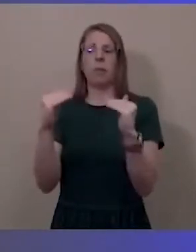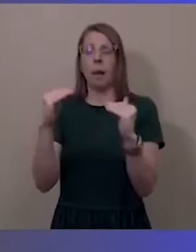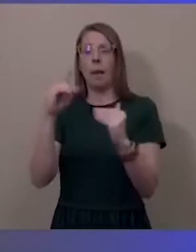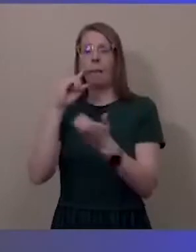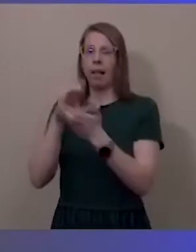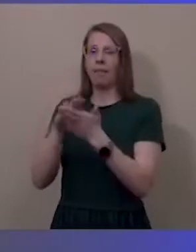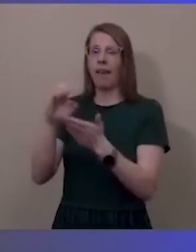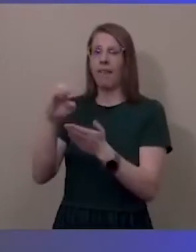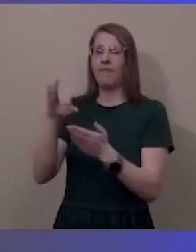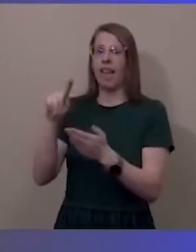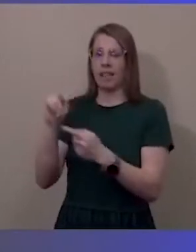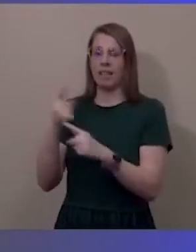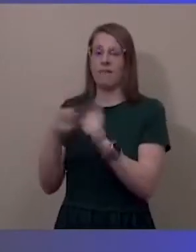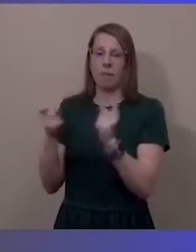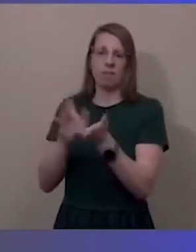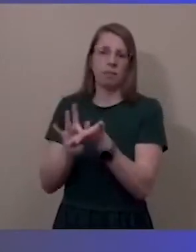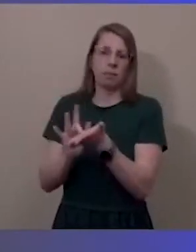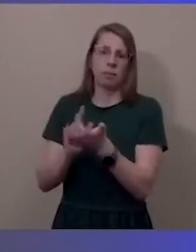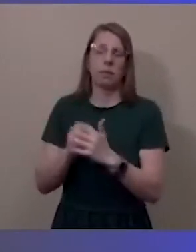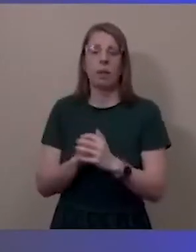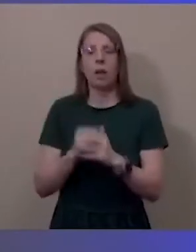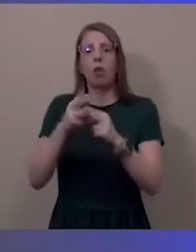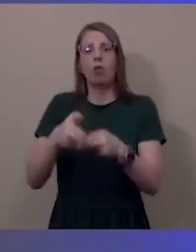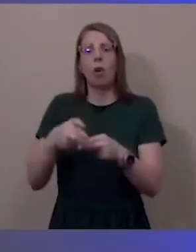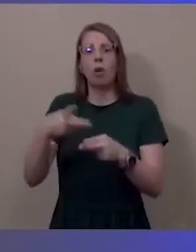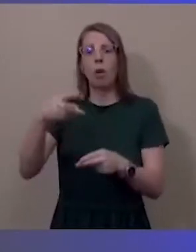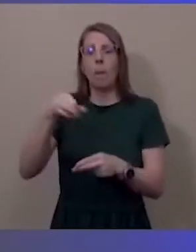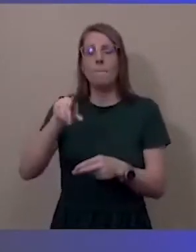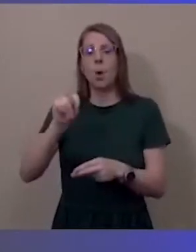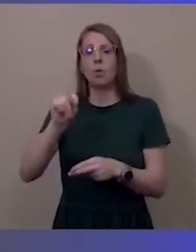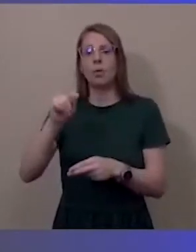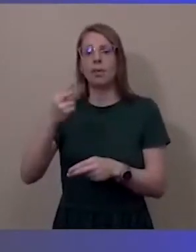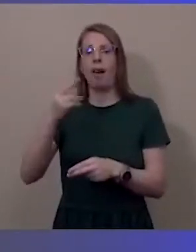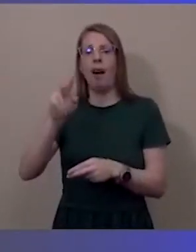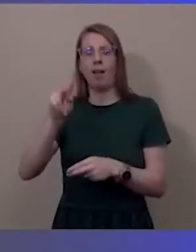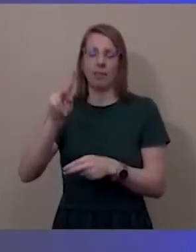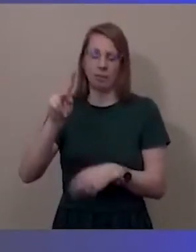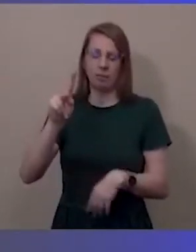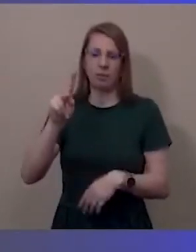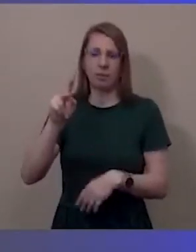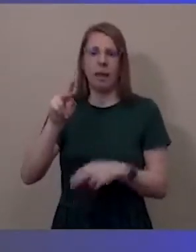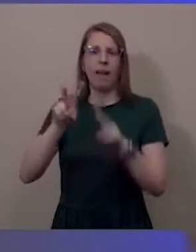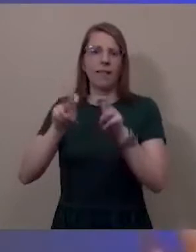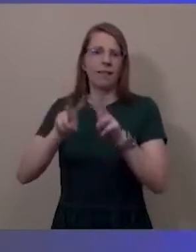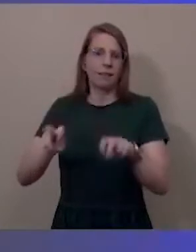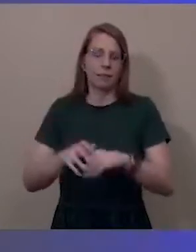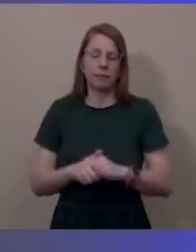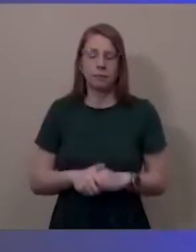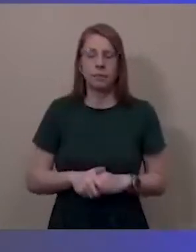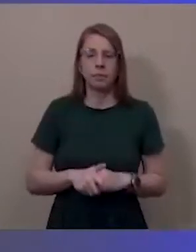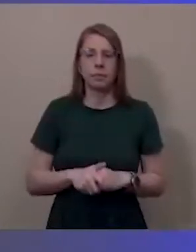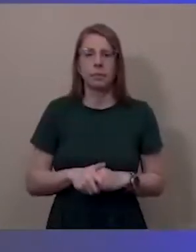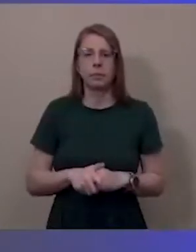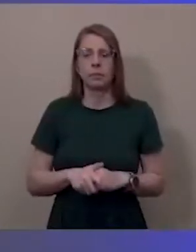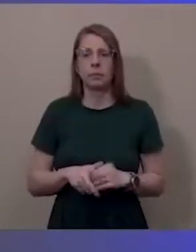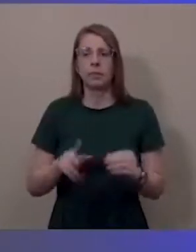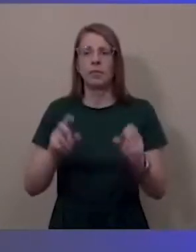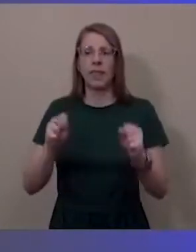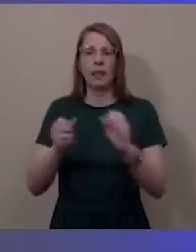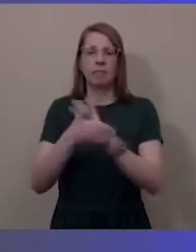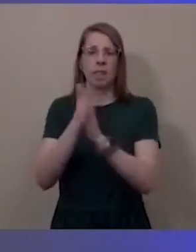from this drug. But it's what's called post hoc analyses, which can get a little messy